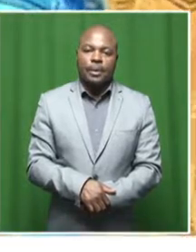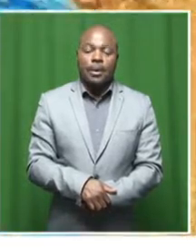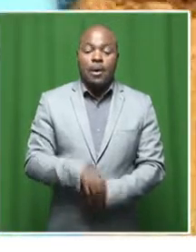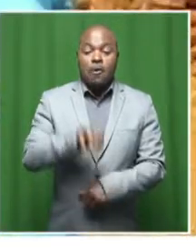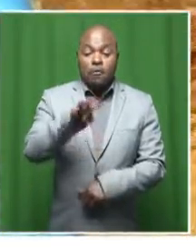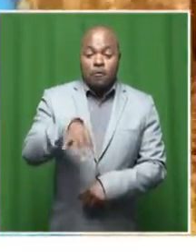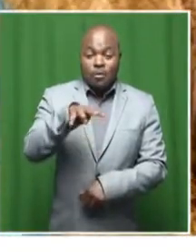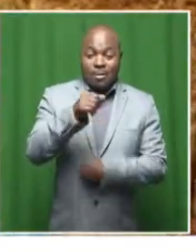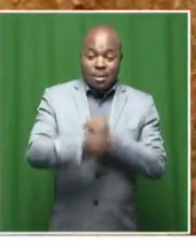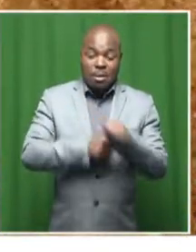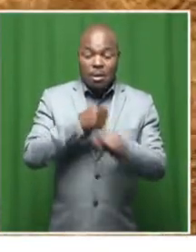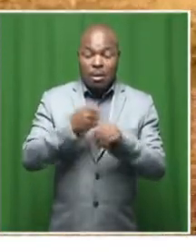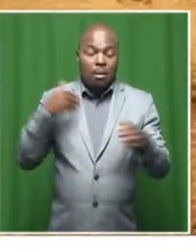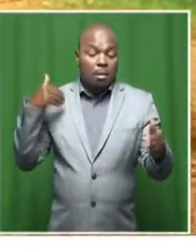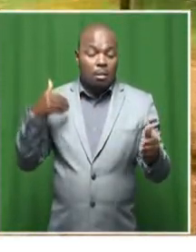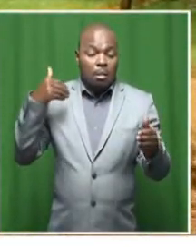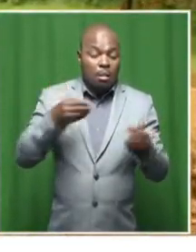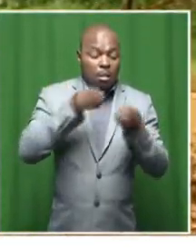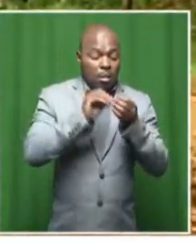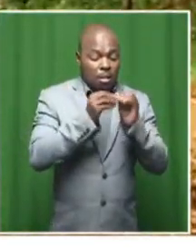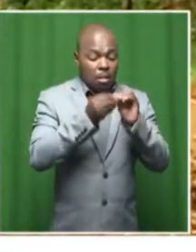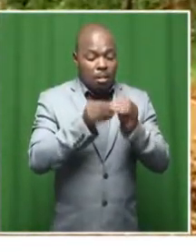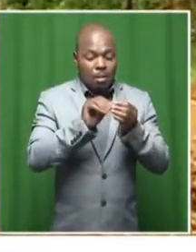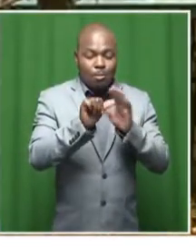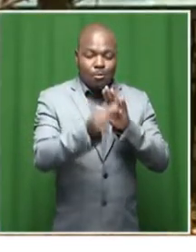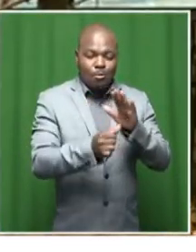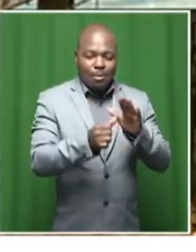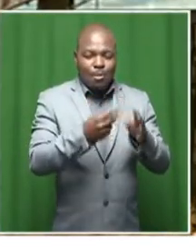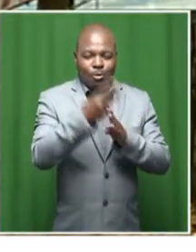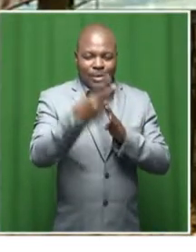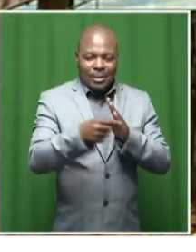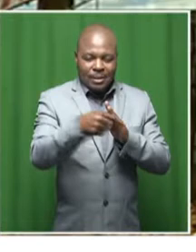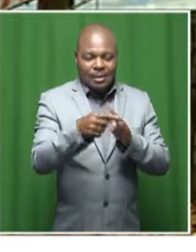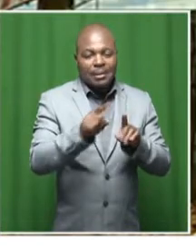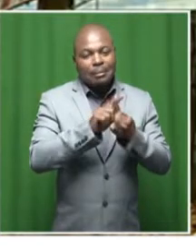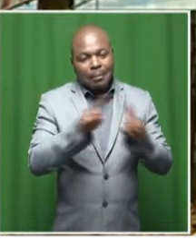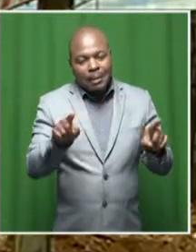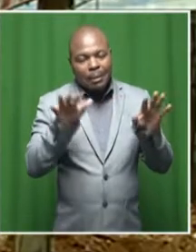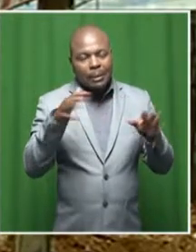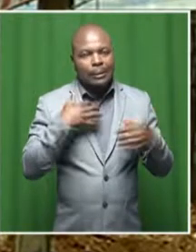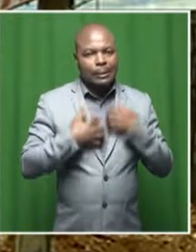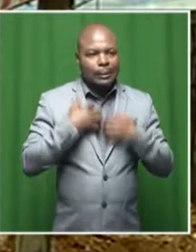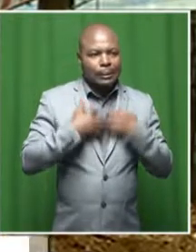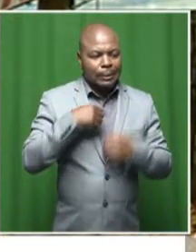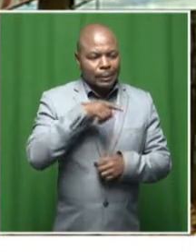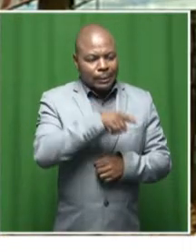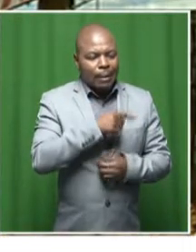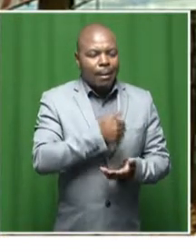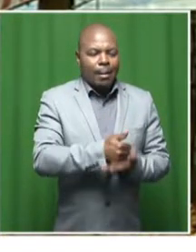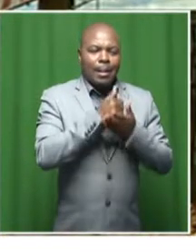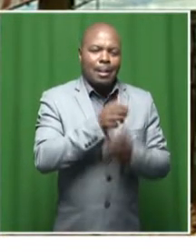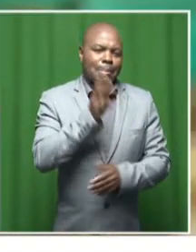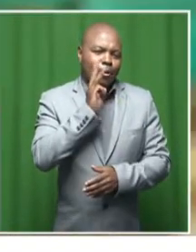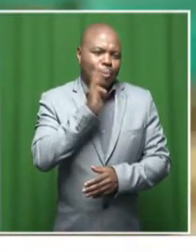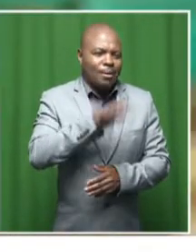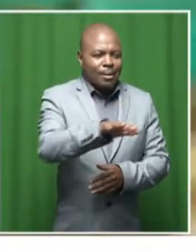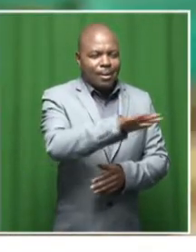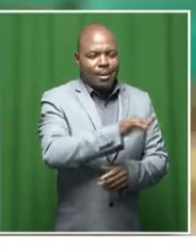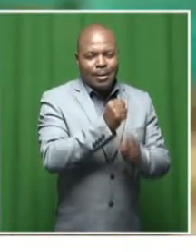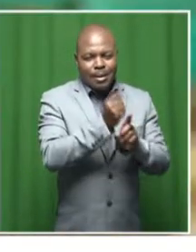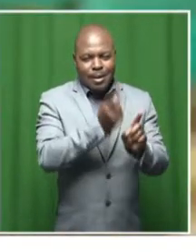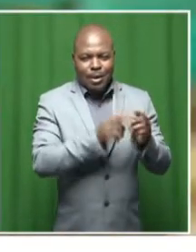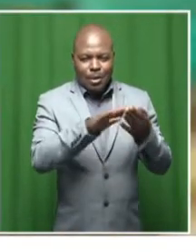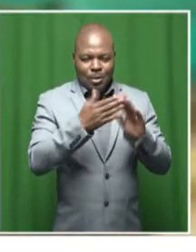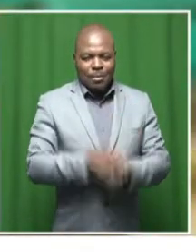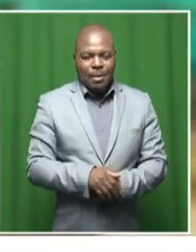14 years in the making, the project was something to relish and cherish for the thirsty communities of Giyani and surrounding areas.